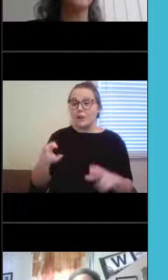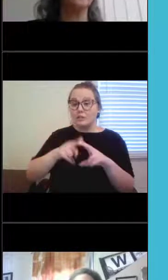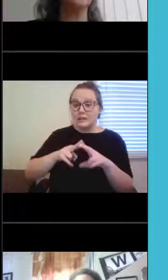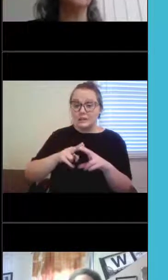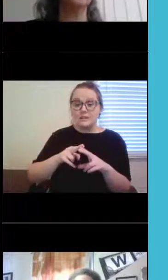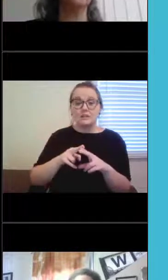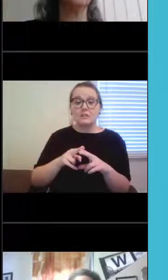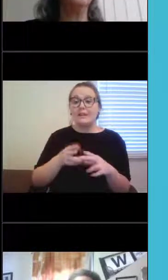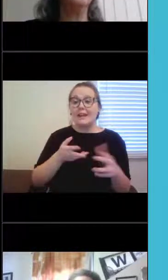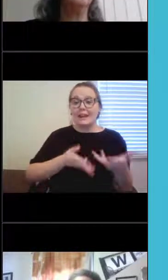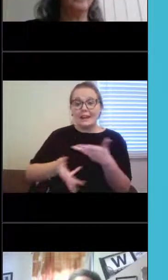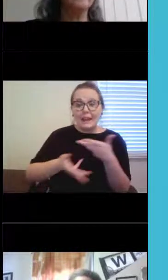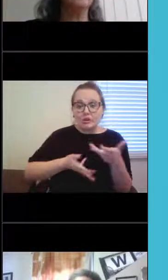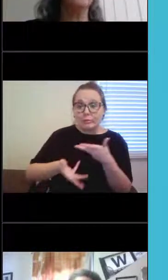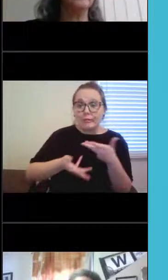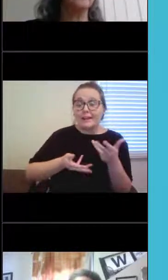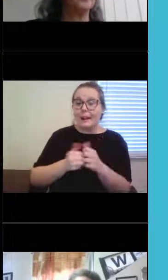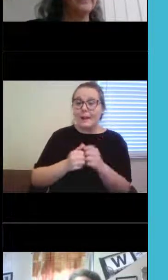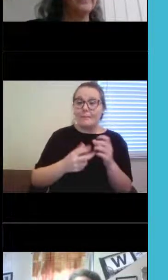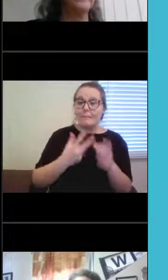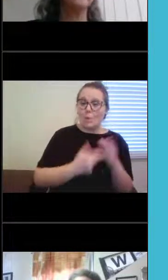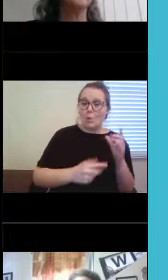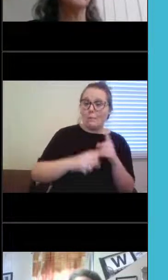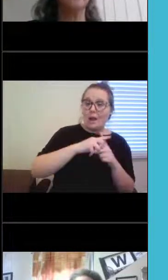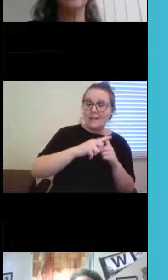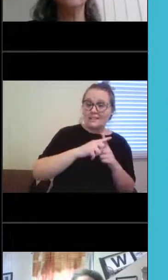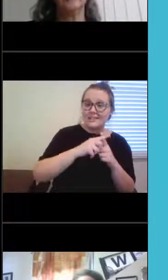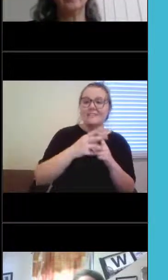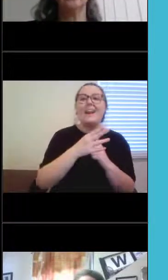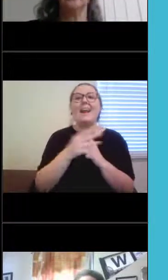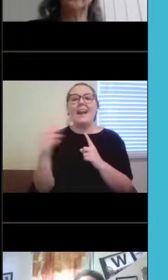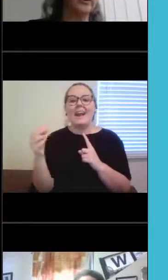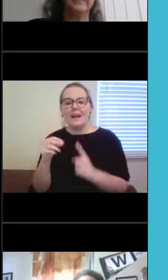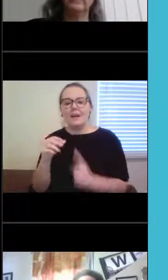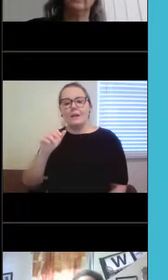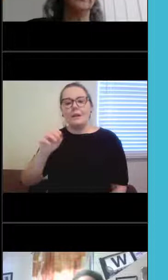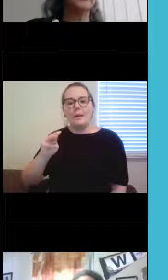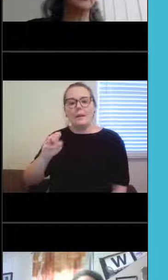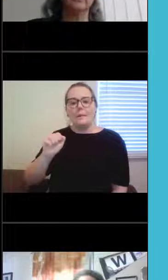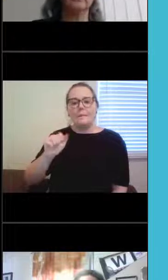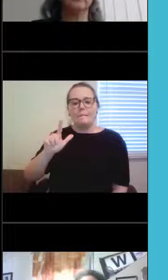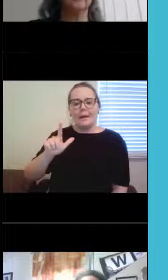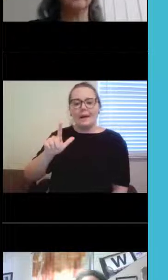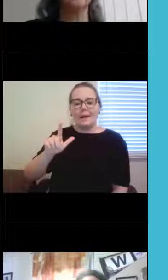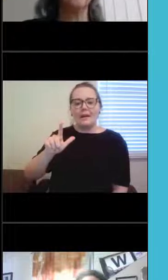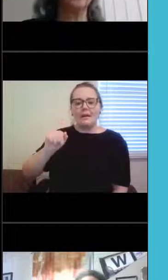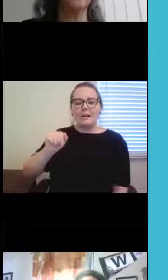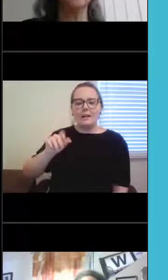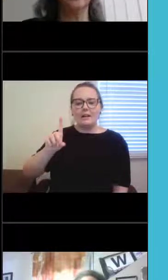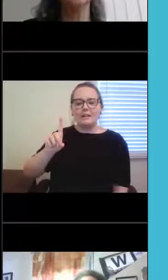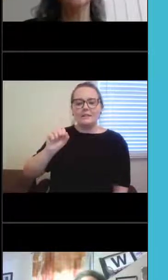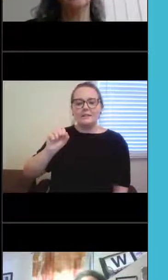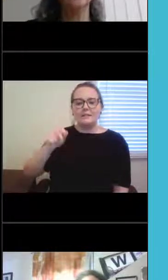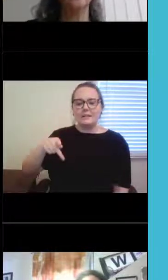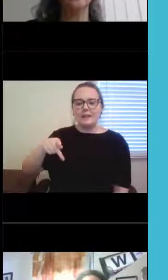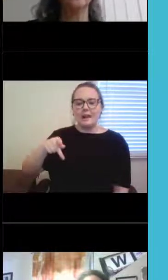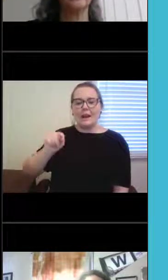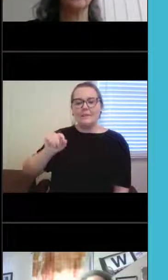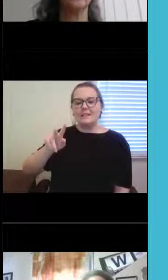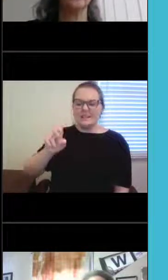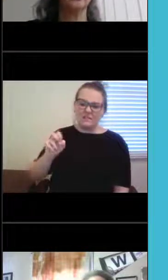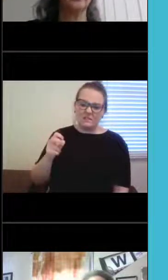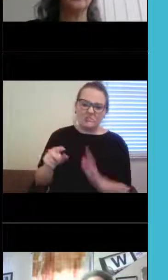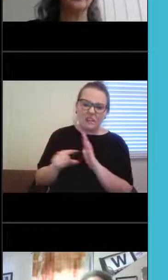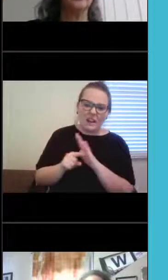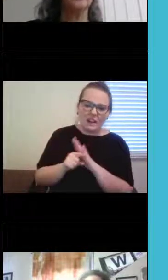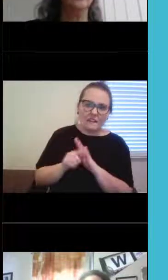more engagement in both positive as well as maladaptive or negative, you don't have to label it, but that's